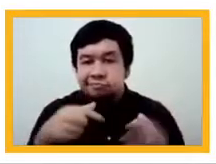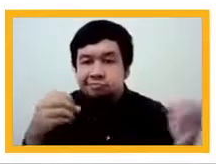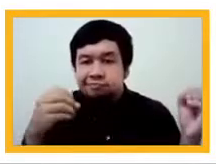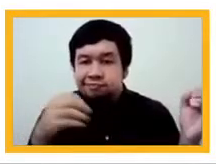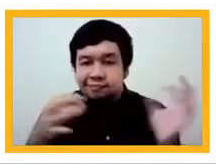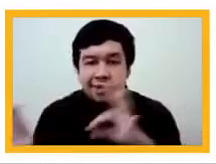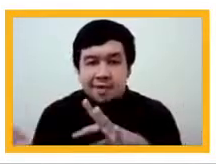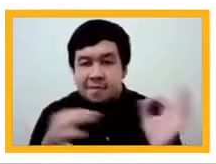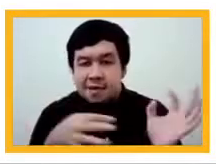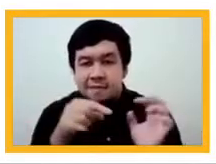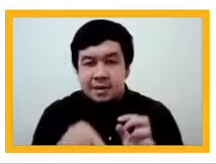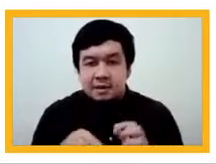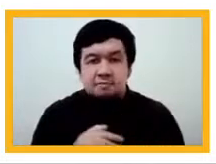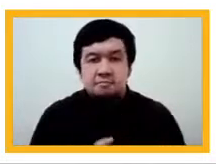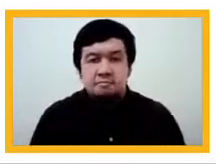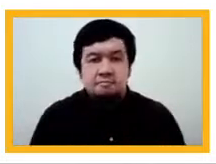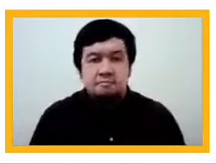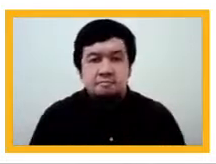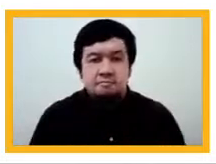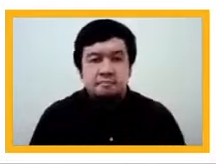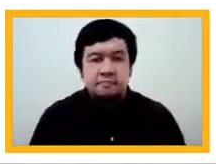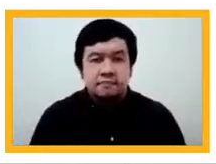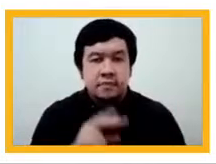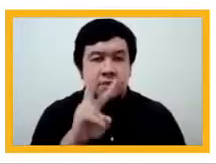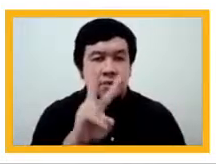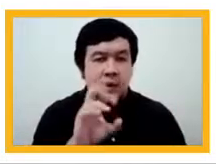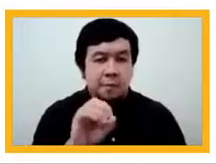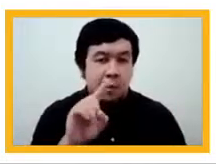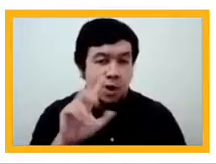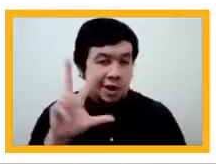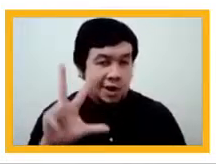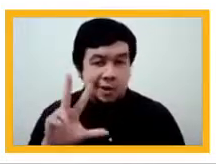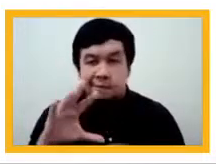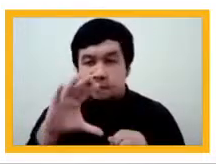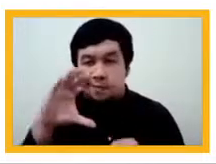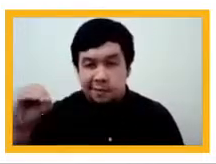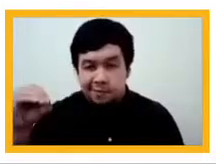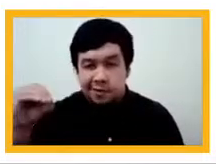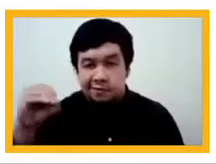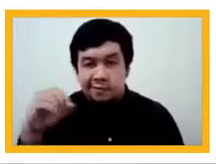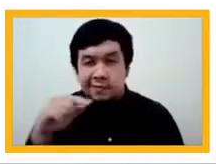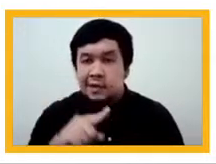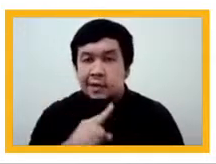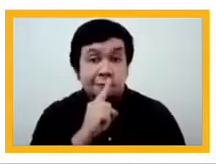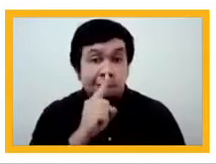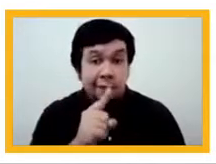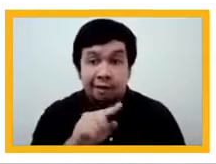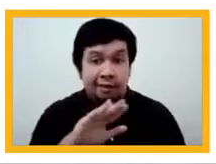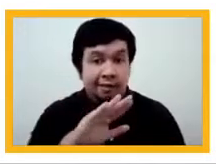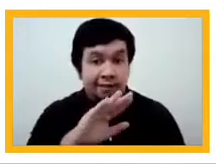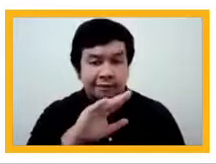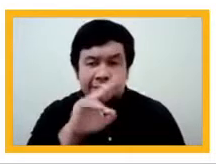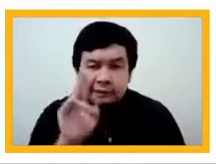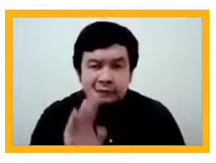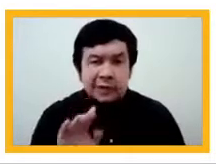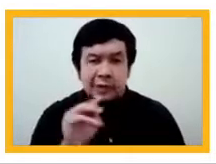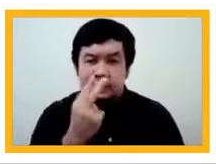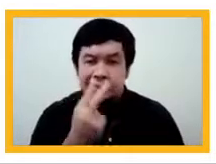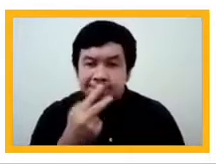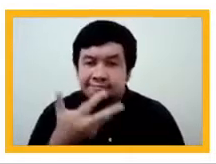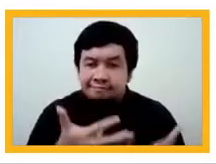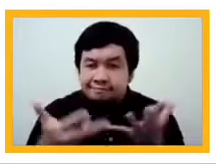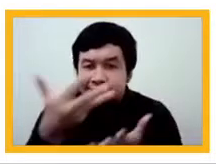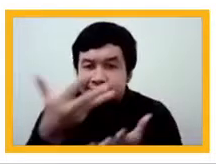say they have little or no interaction with education systems. And among those who say they